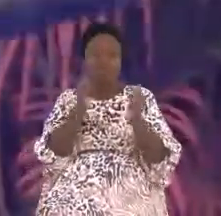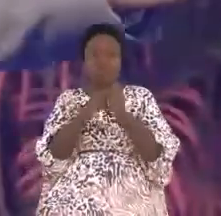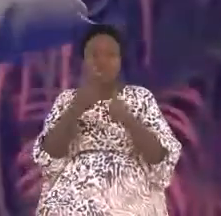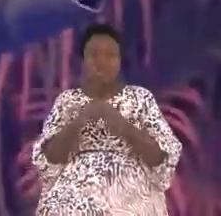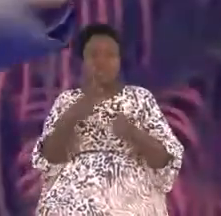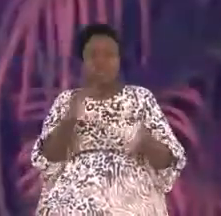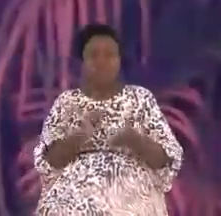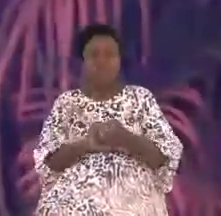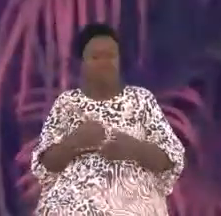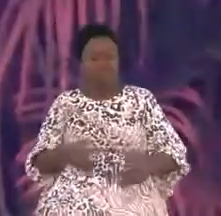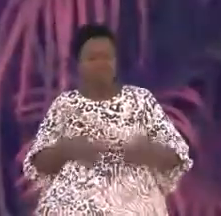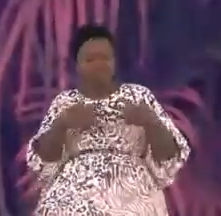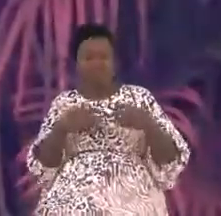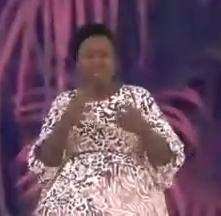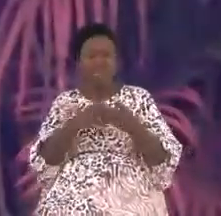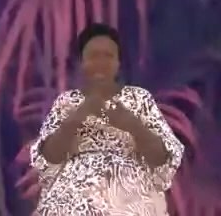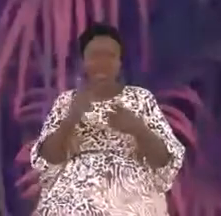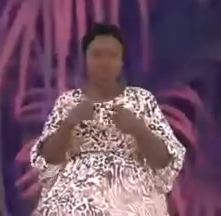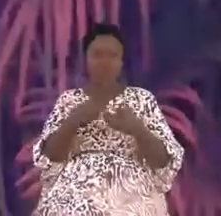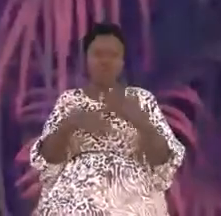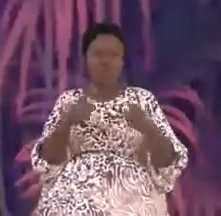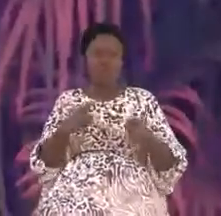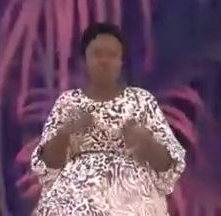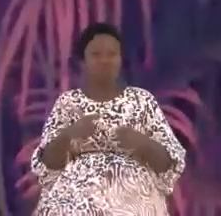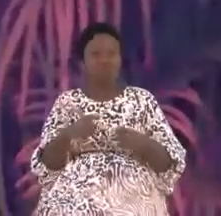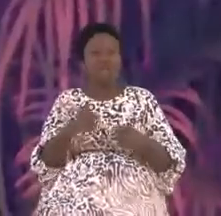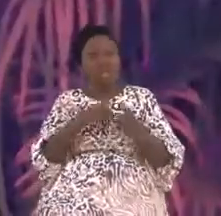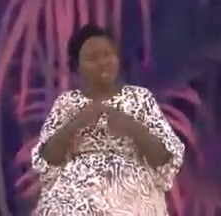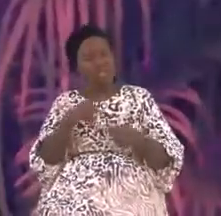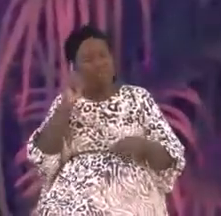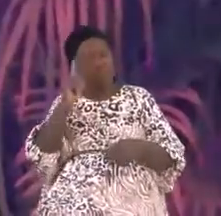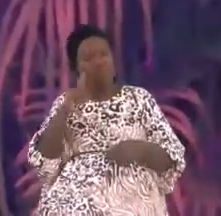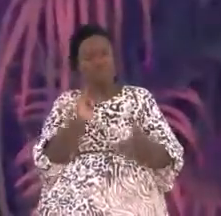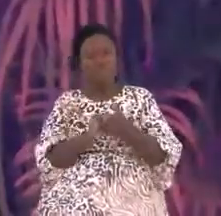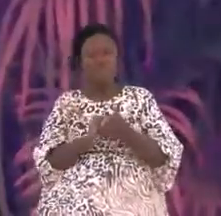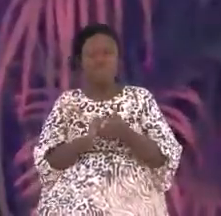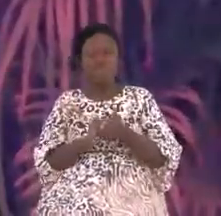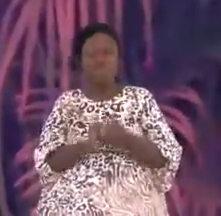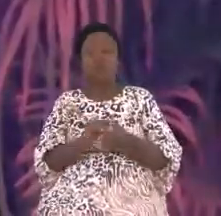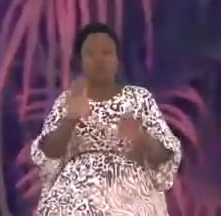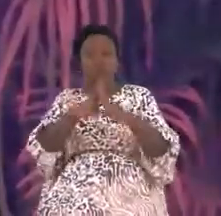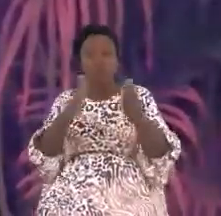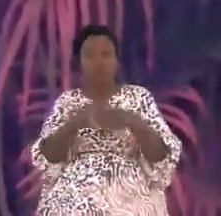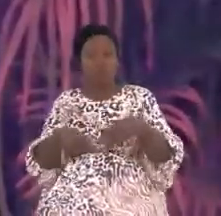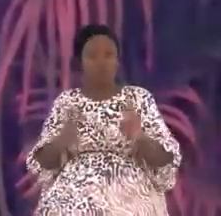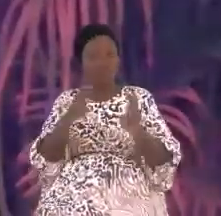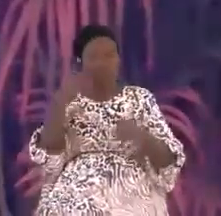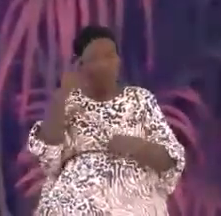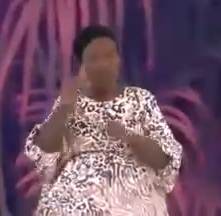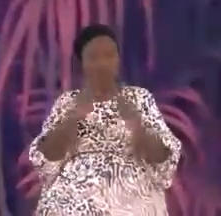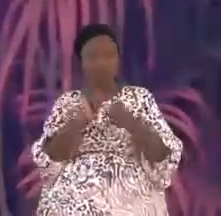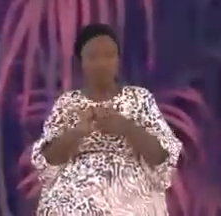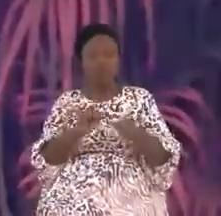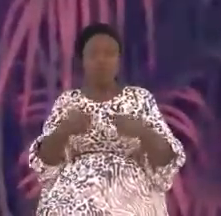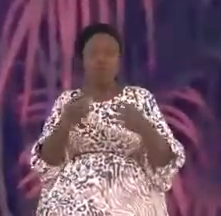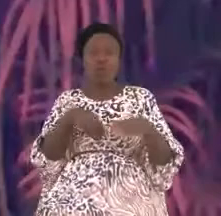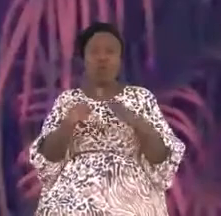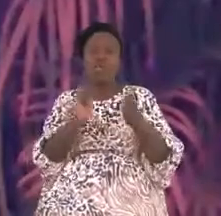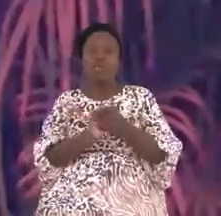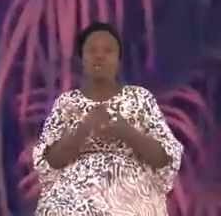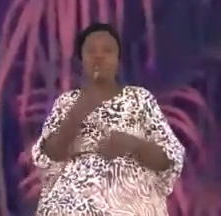apartheid and the wage on that dry ground great helper great friend great